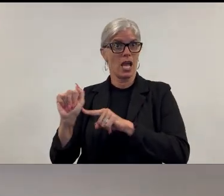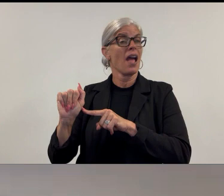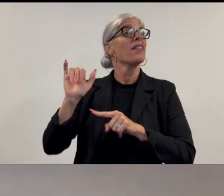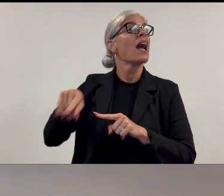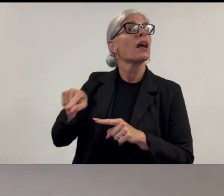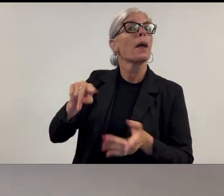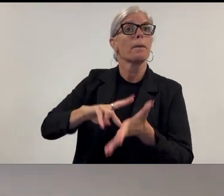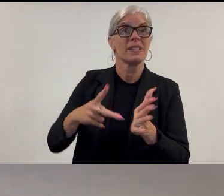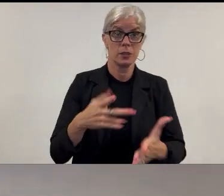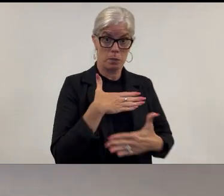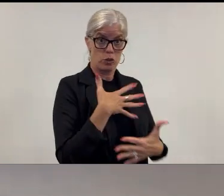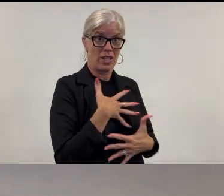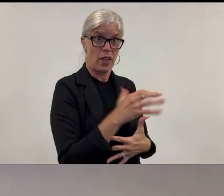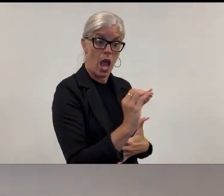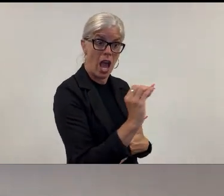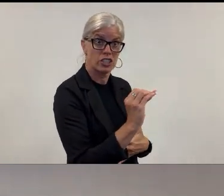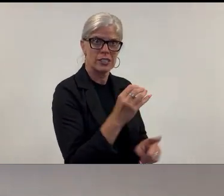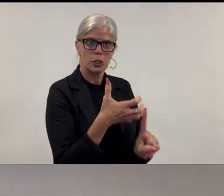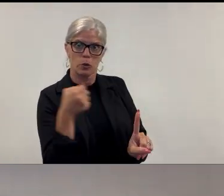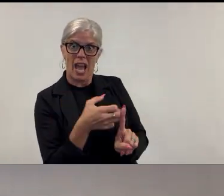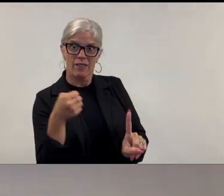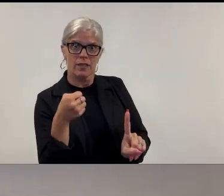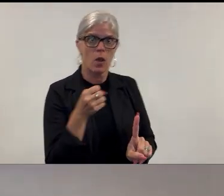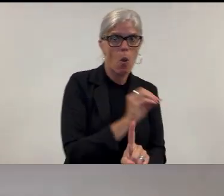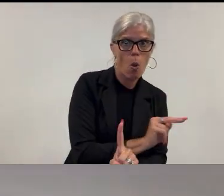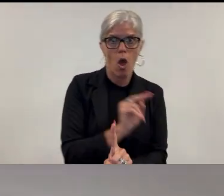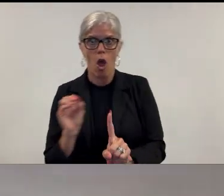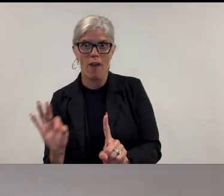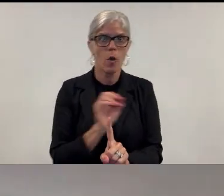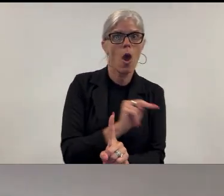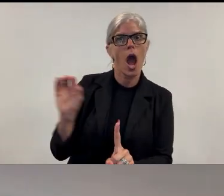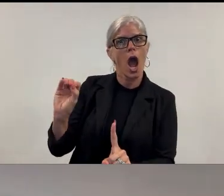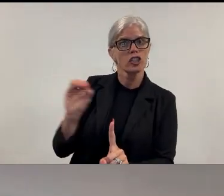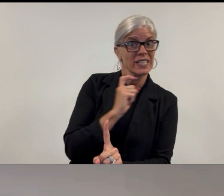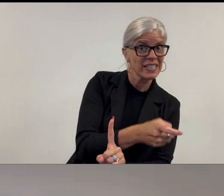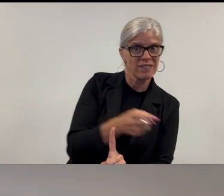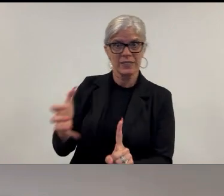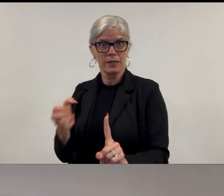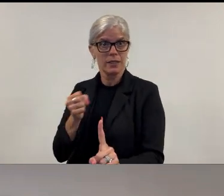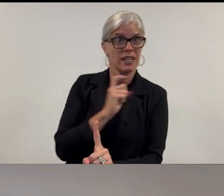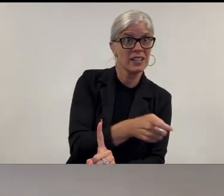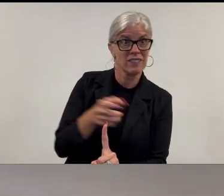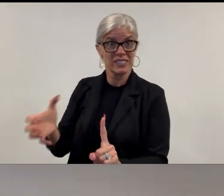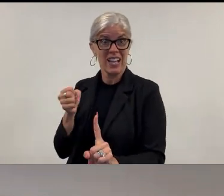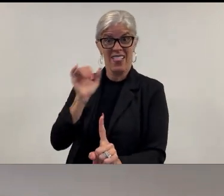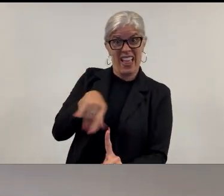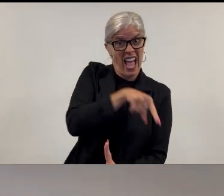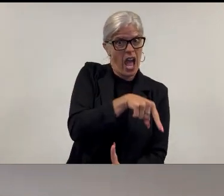about is the acute intermittent hypoxia, which has incredible data for incomplete spinal cord injury.